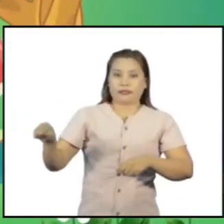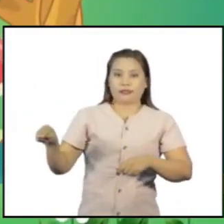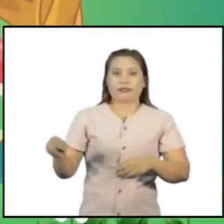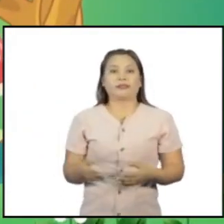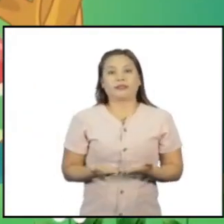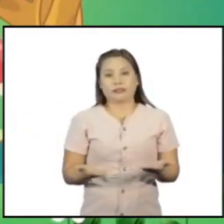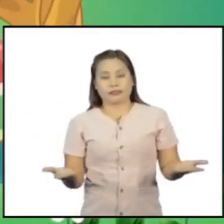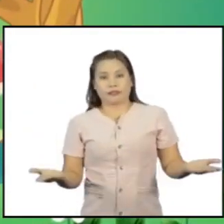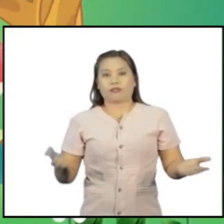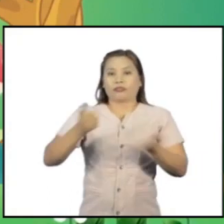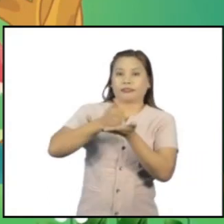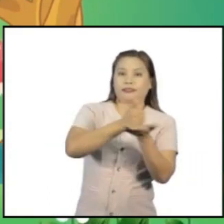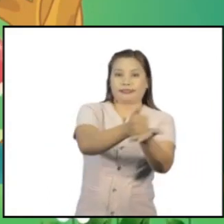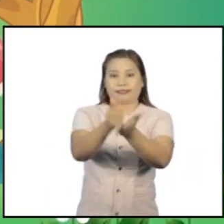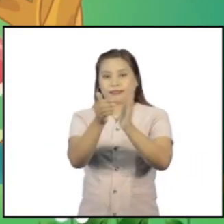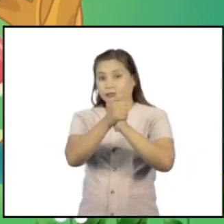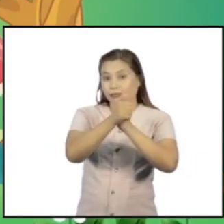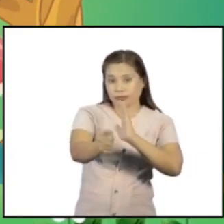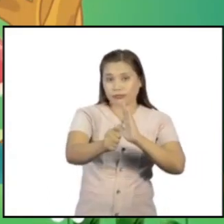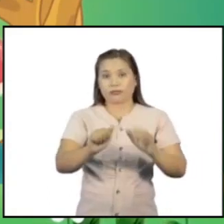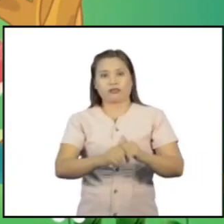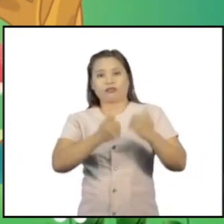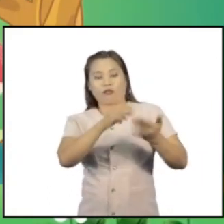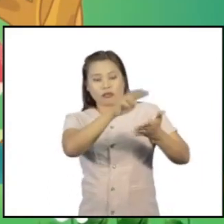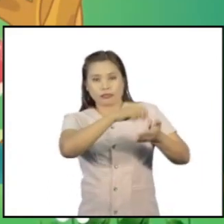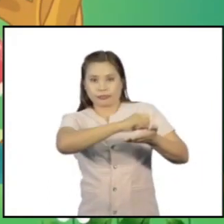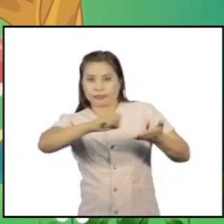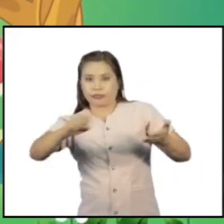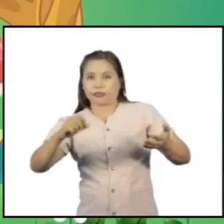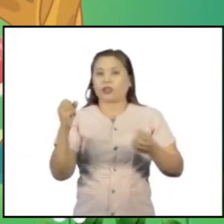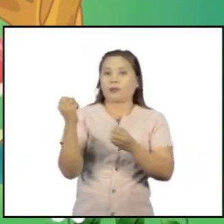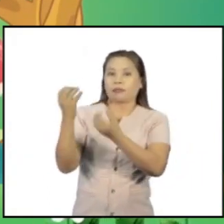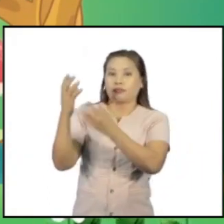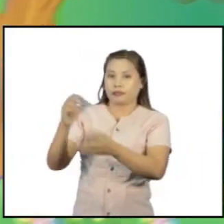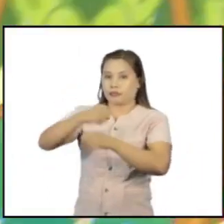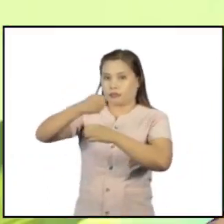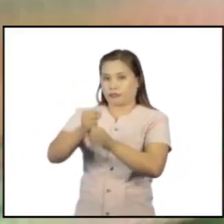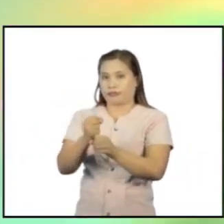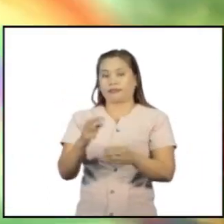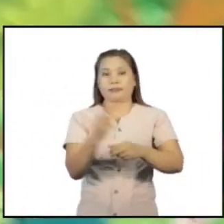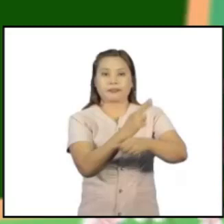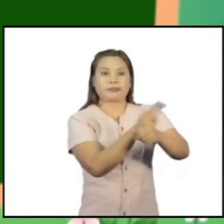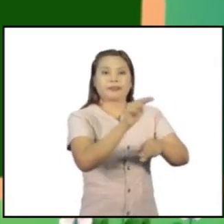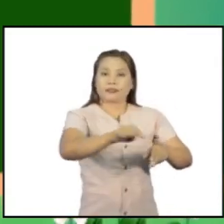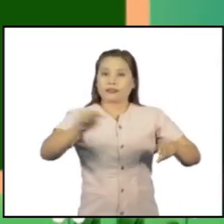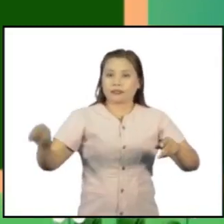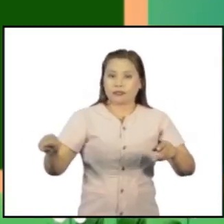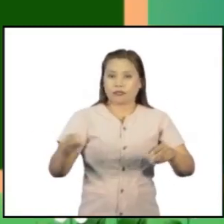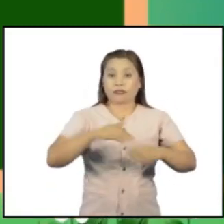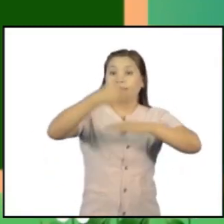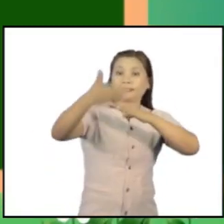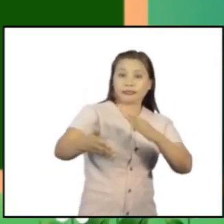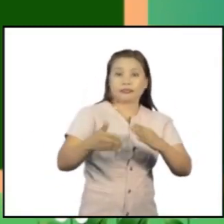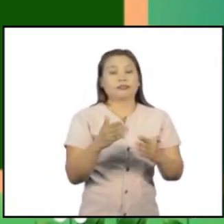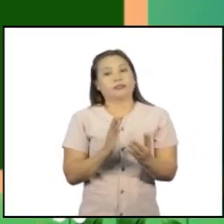This will help you master on how to write the plural form of regular nouns. After